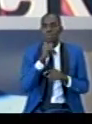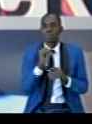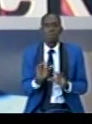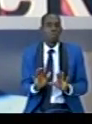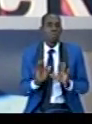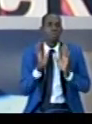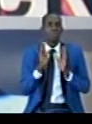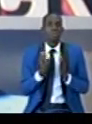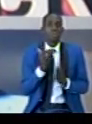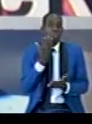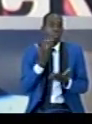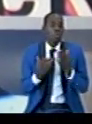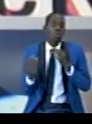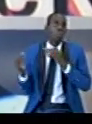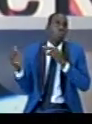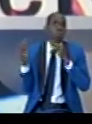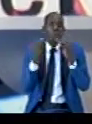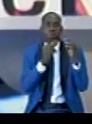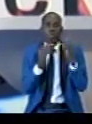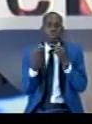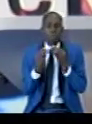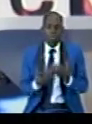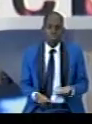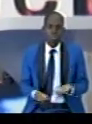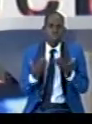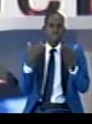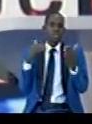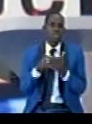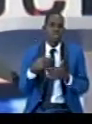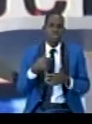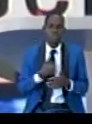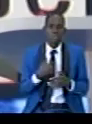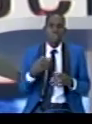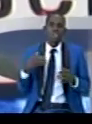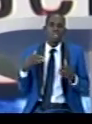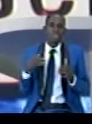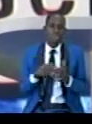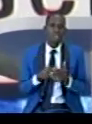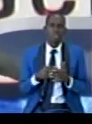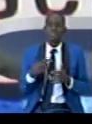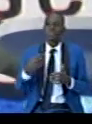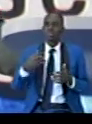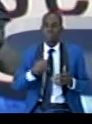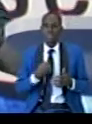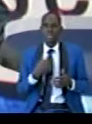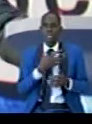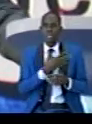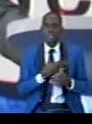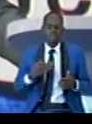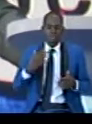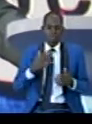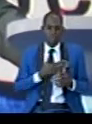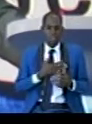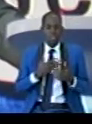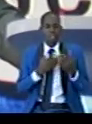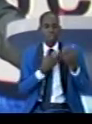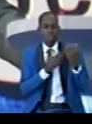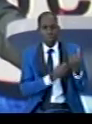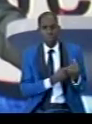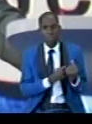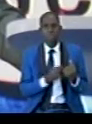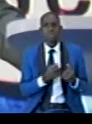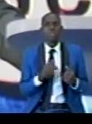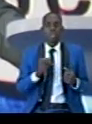rise against me, in this will I be confident. Somebody who has been reading the